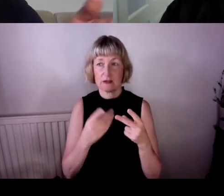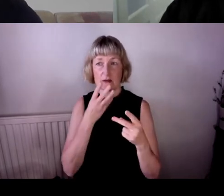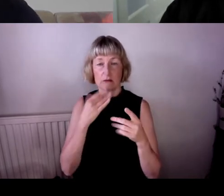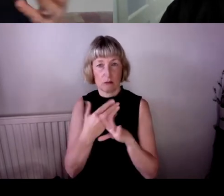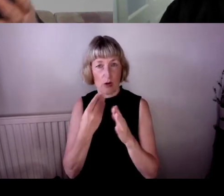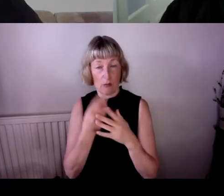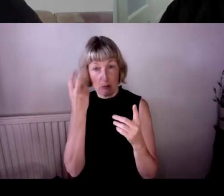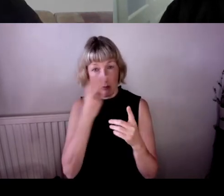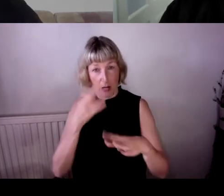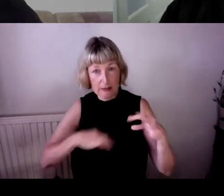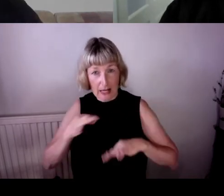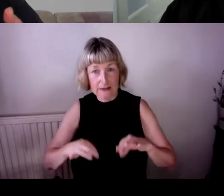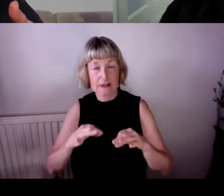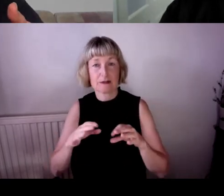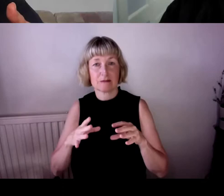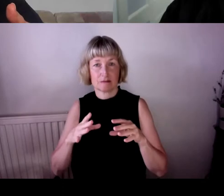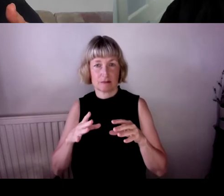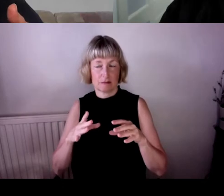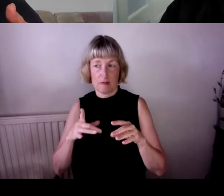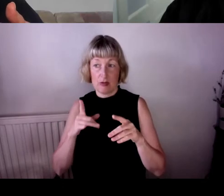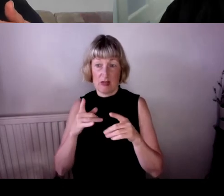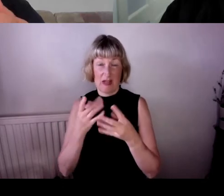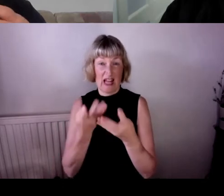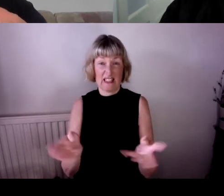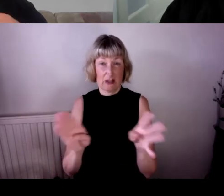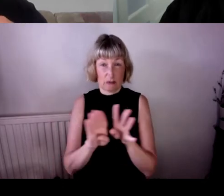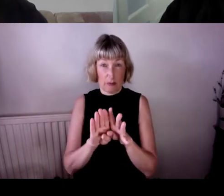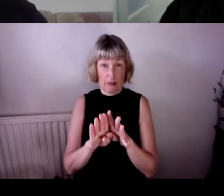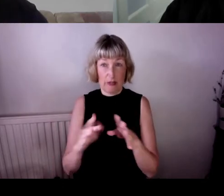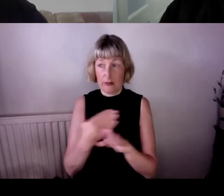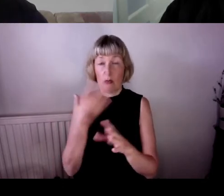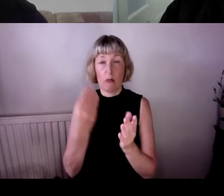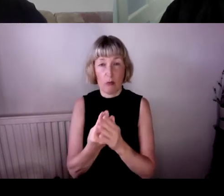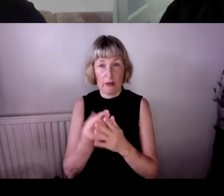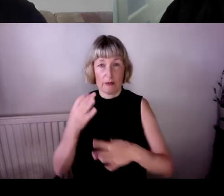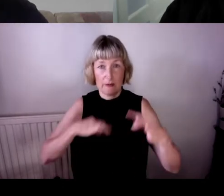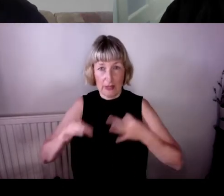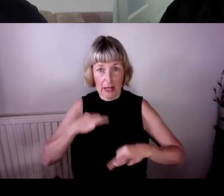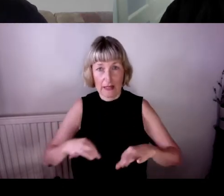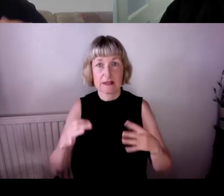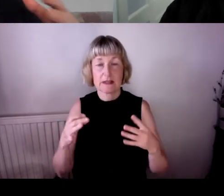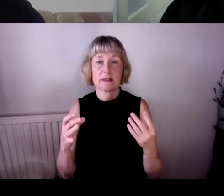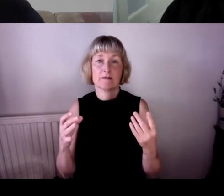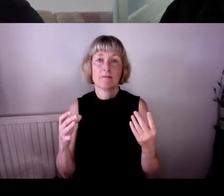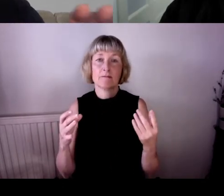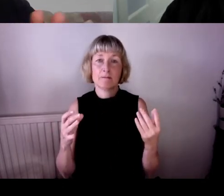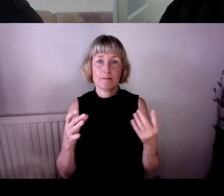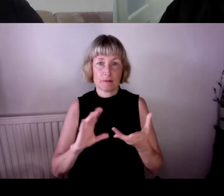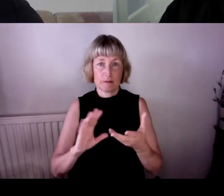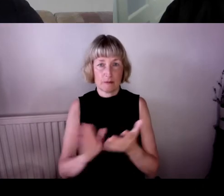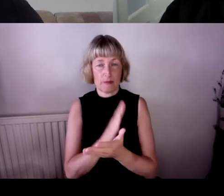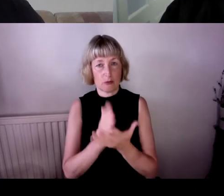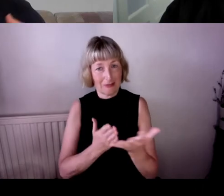they work with their actors, and they do things like getting a tactile stage so people will know where